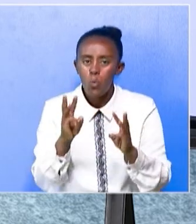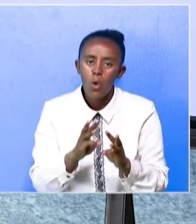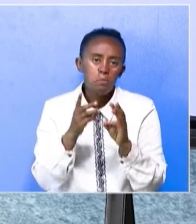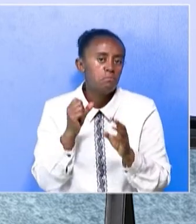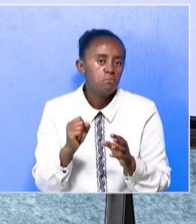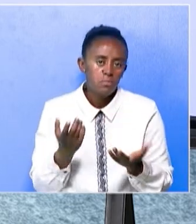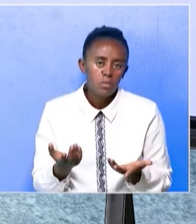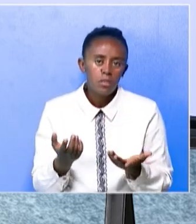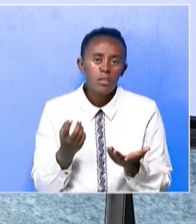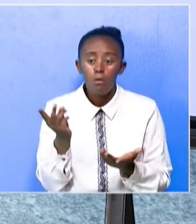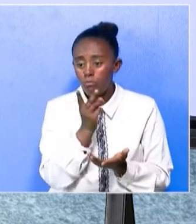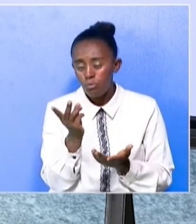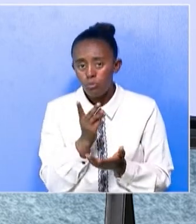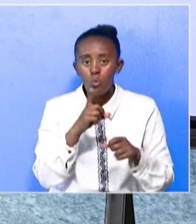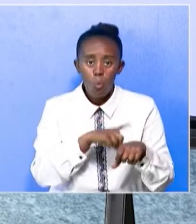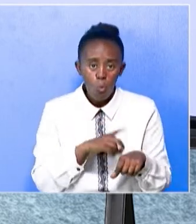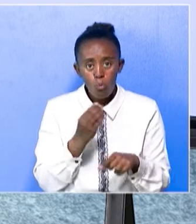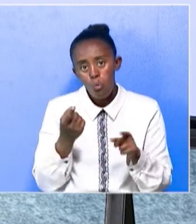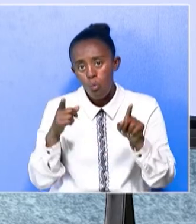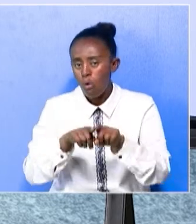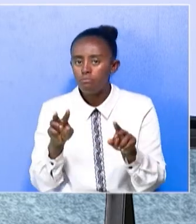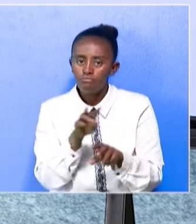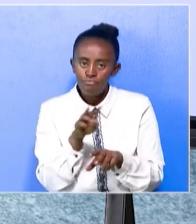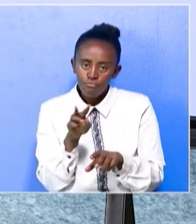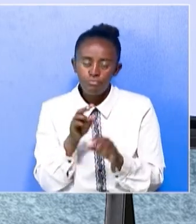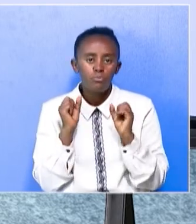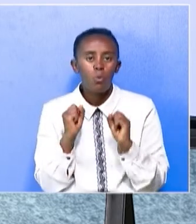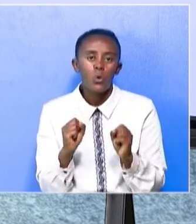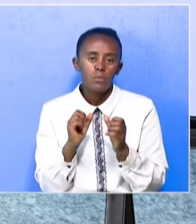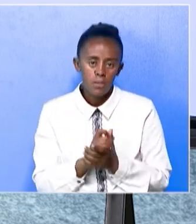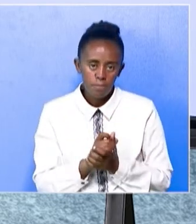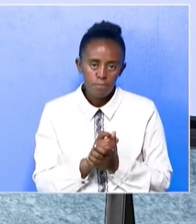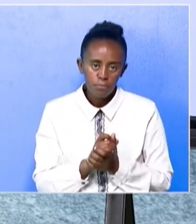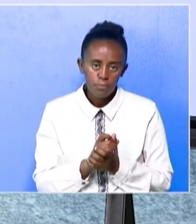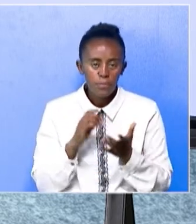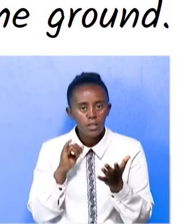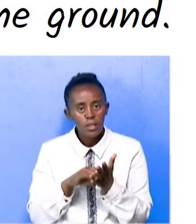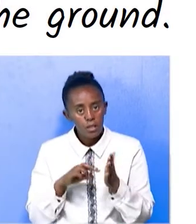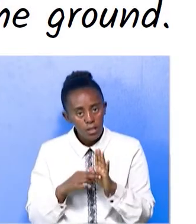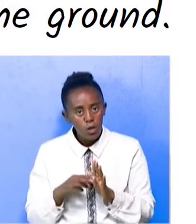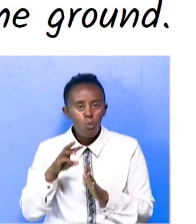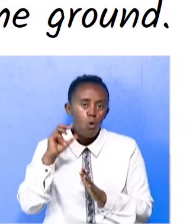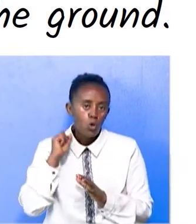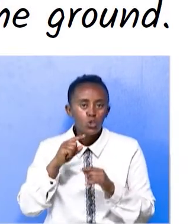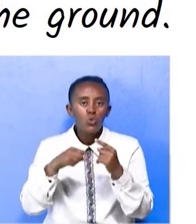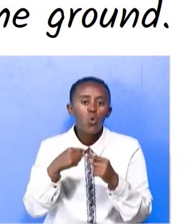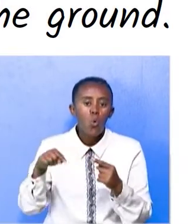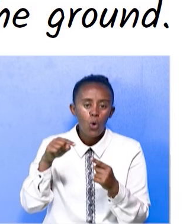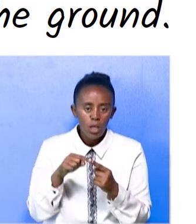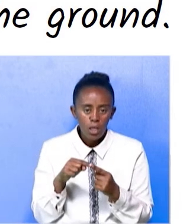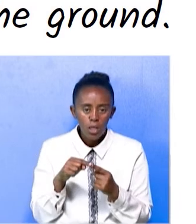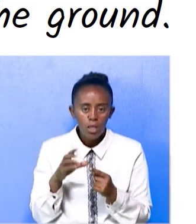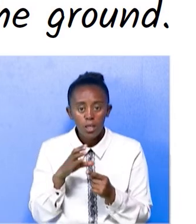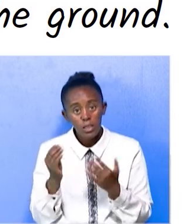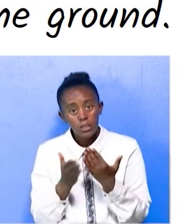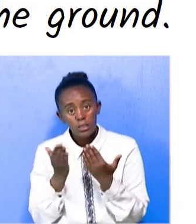That means both while and when are possible in both cases. That means was going is past continuous tense, and